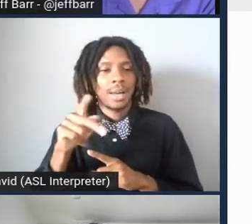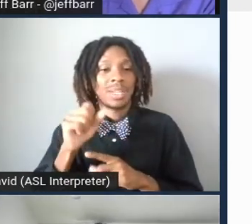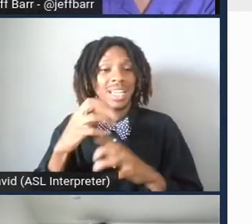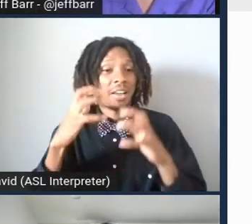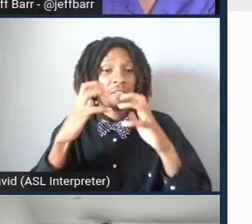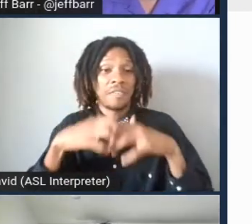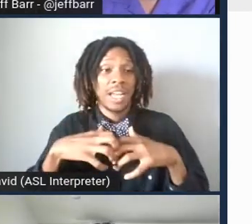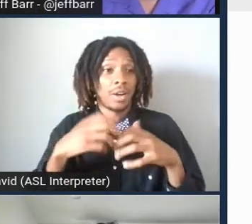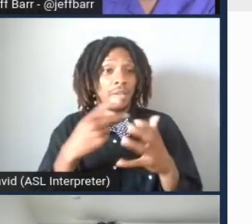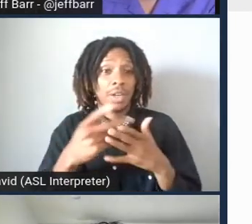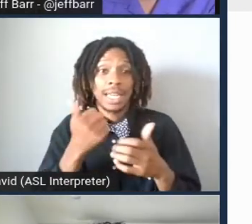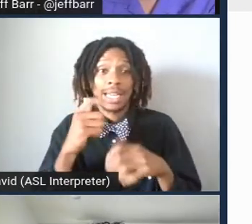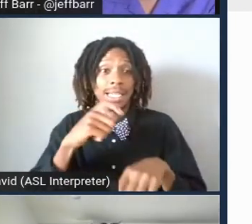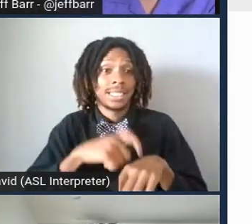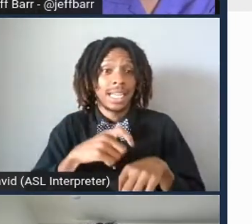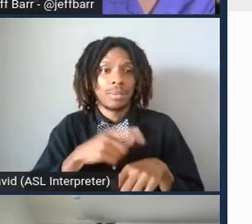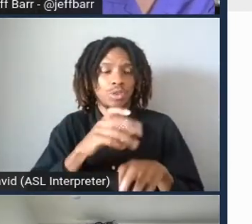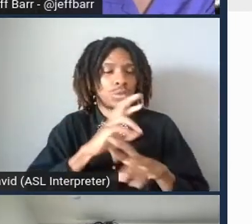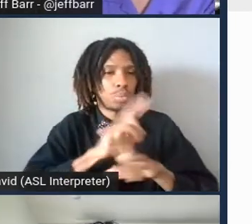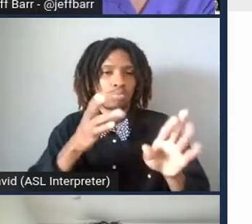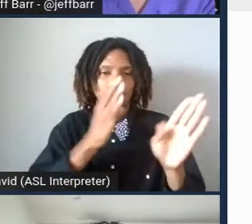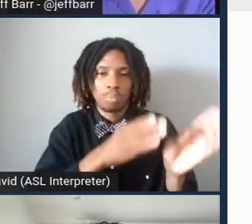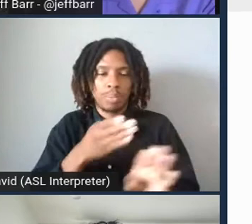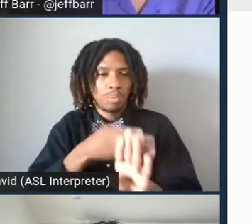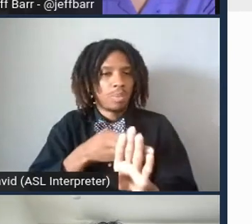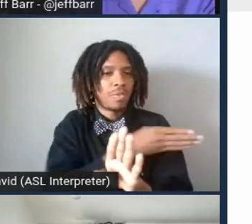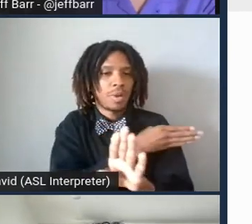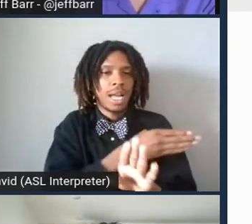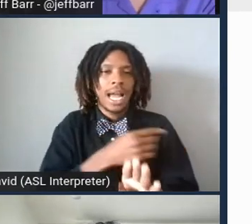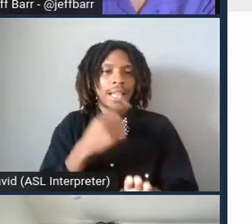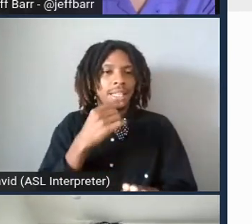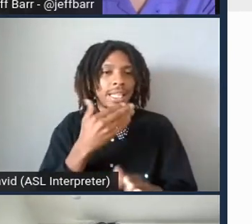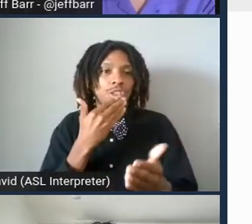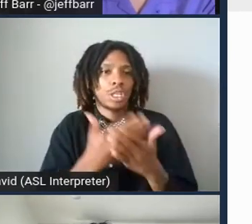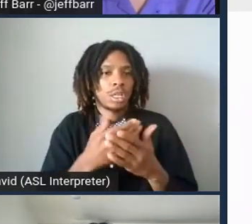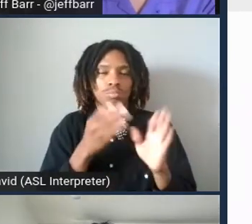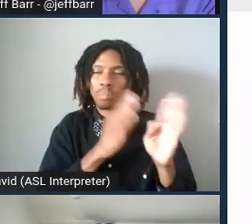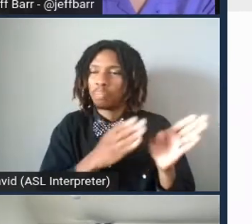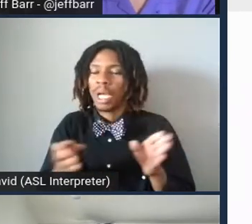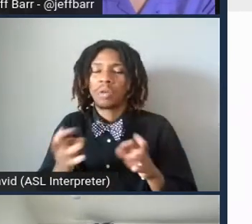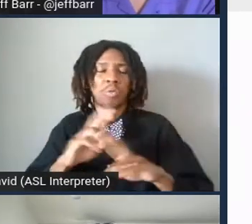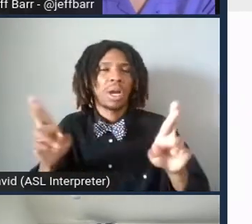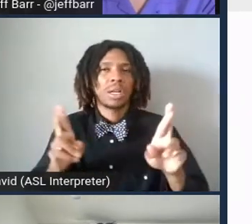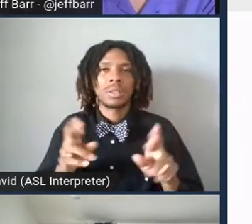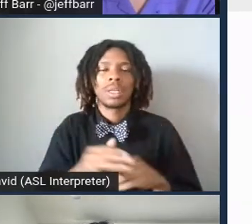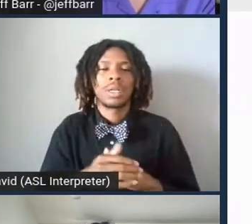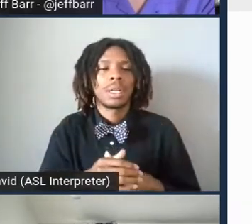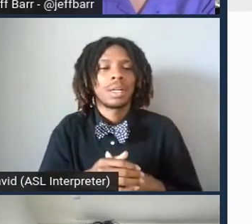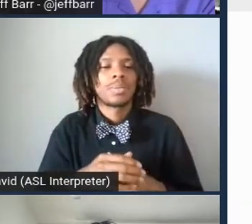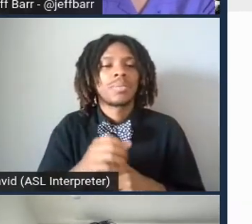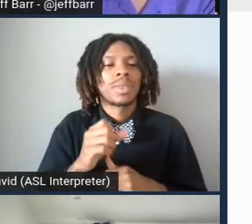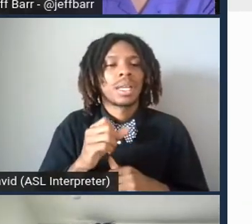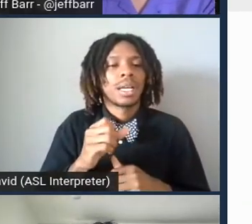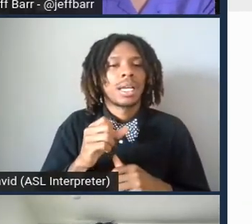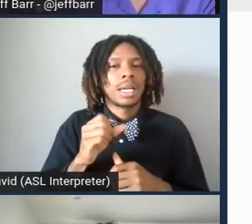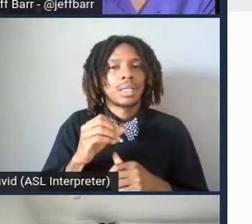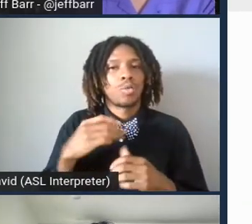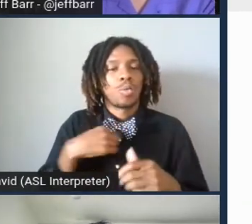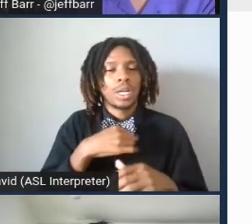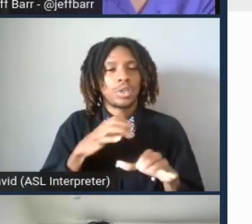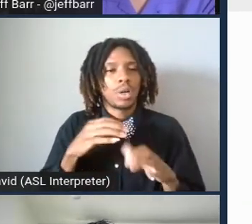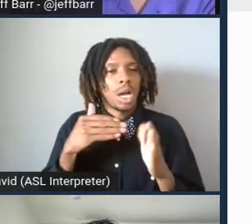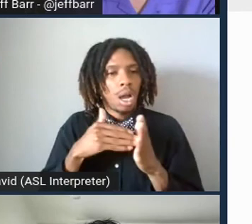point in time and prepare ahead for it is a great mindset change that we at AWS does very often. And I would